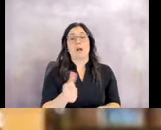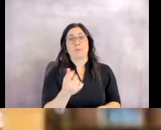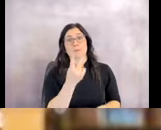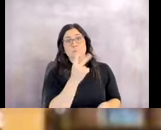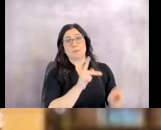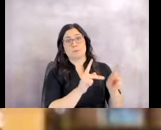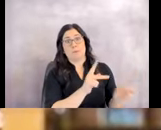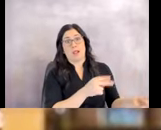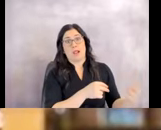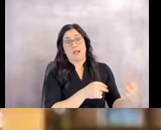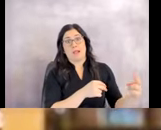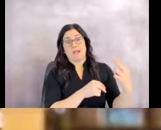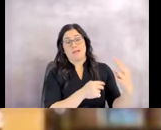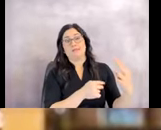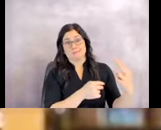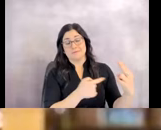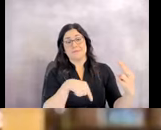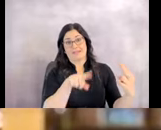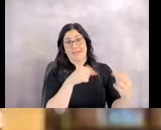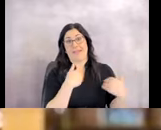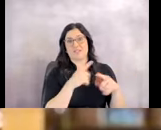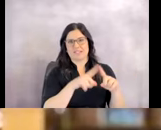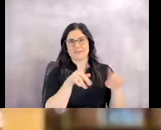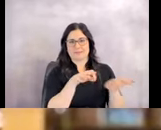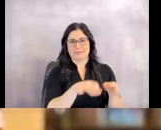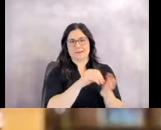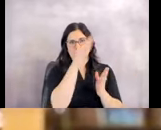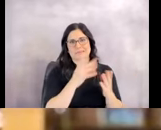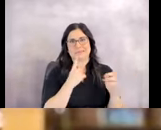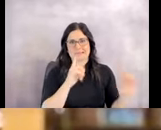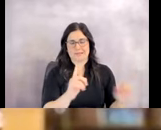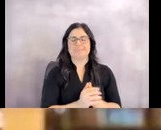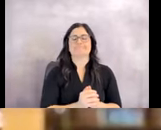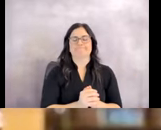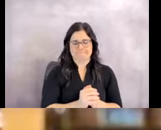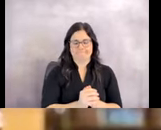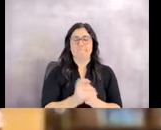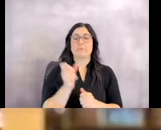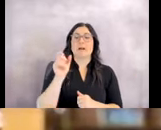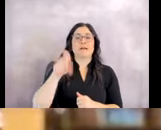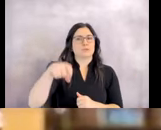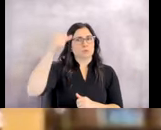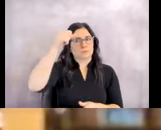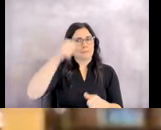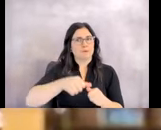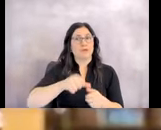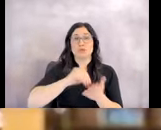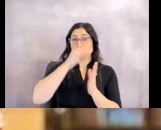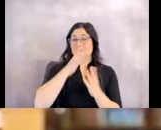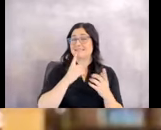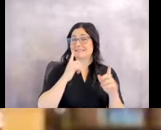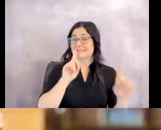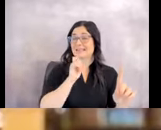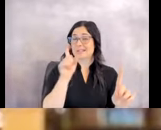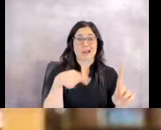these snarky looks on the screen have different definitions of student success. But we have to remember that student success is not